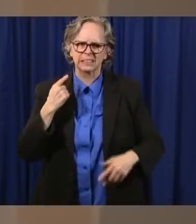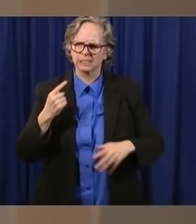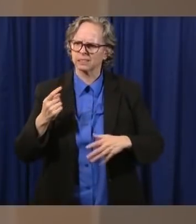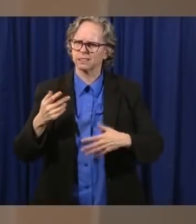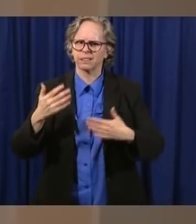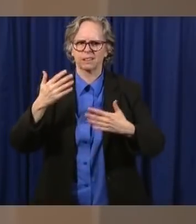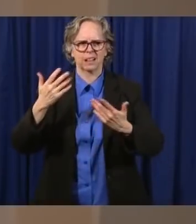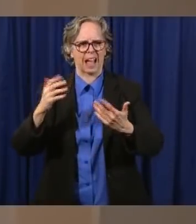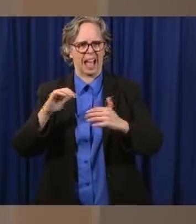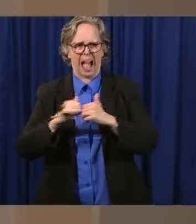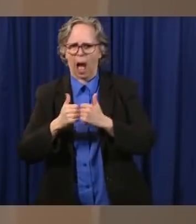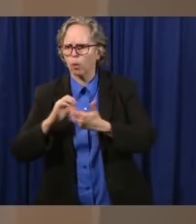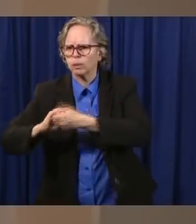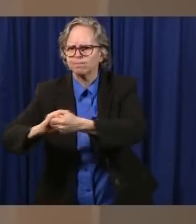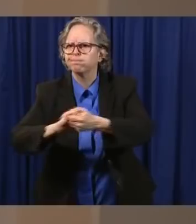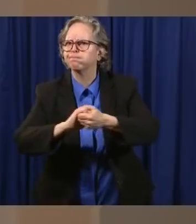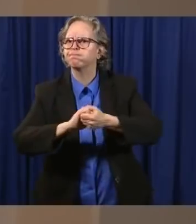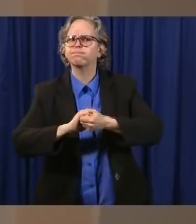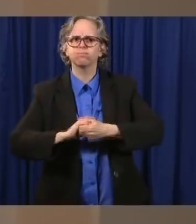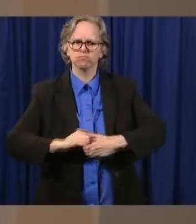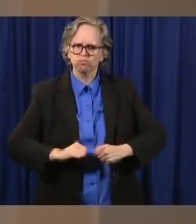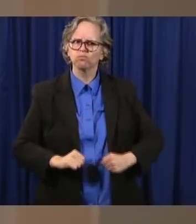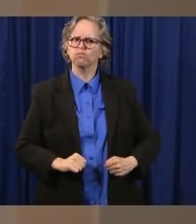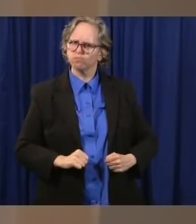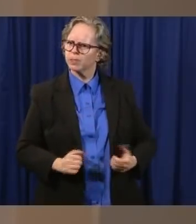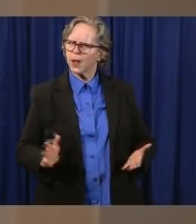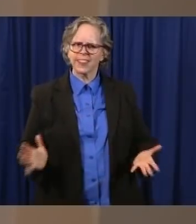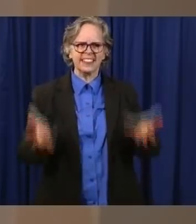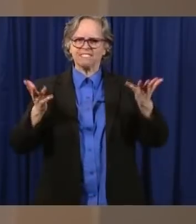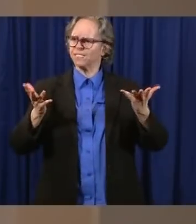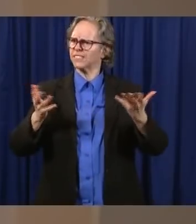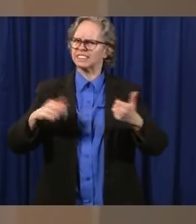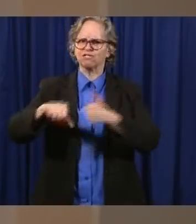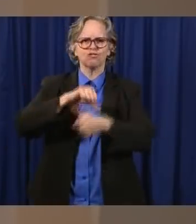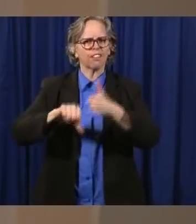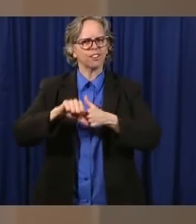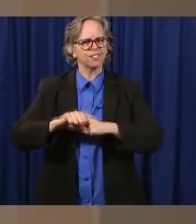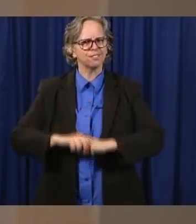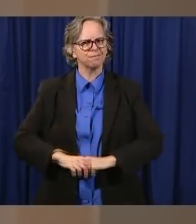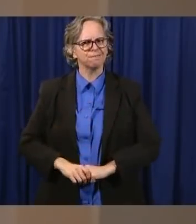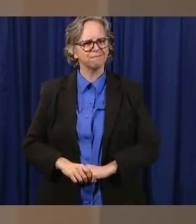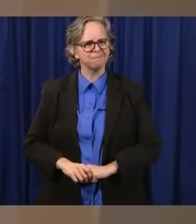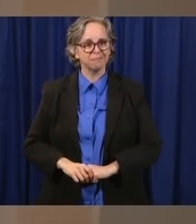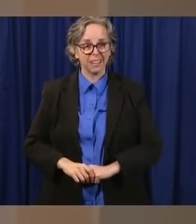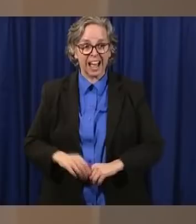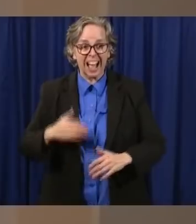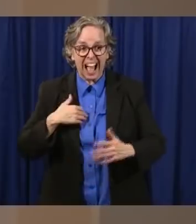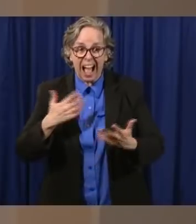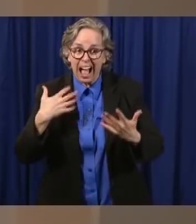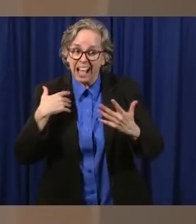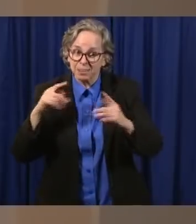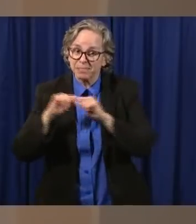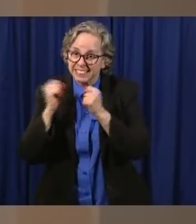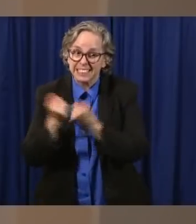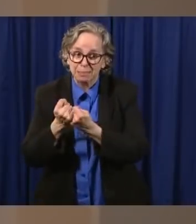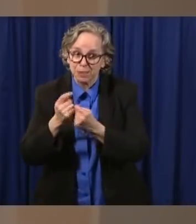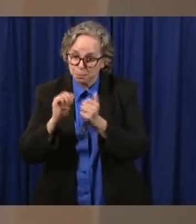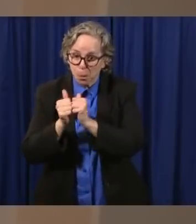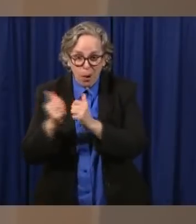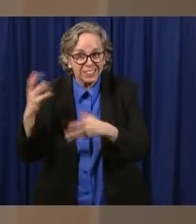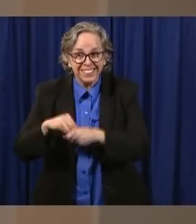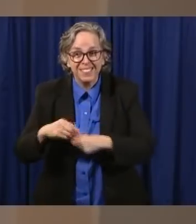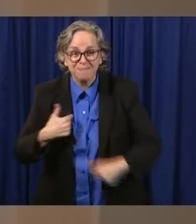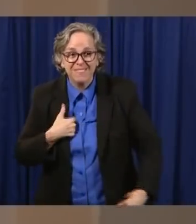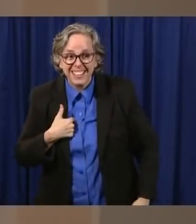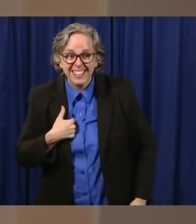together to lift each other up. I mean, I love, as a team sport athlete, I love it when your team, everybody plays